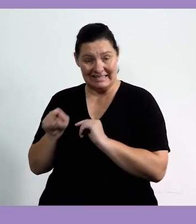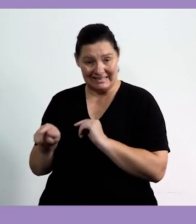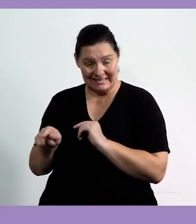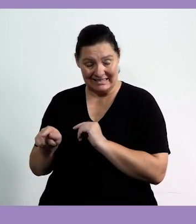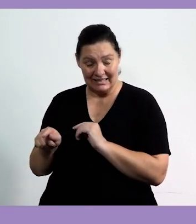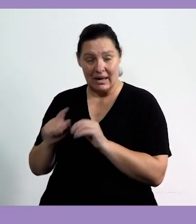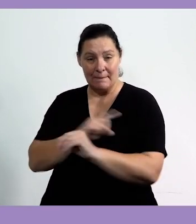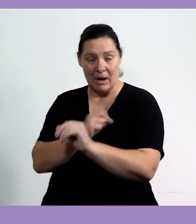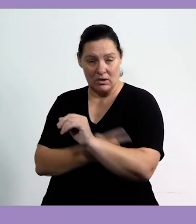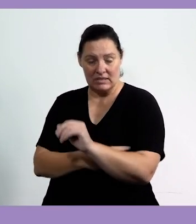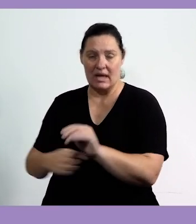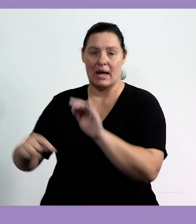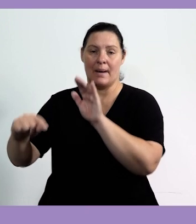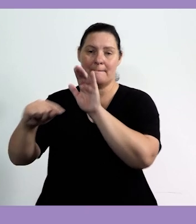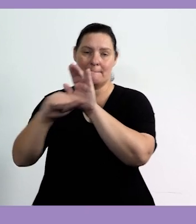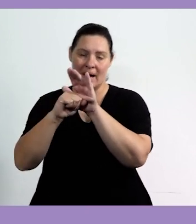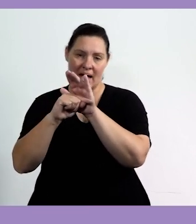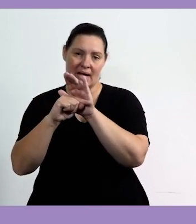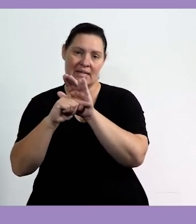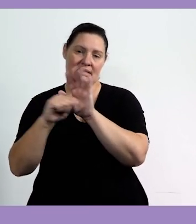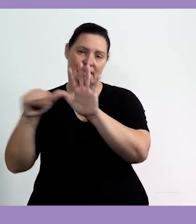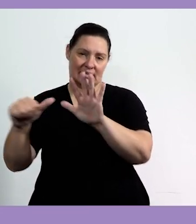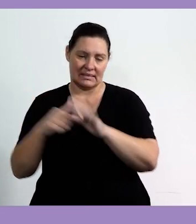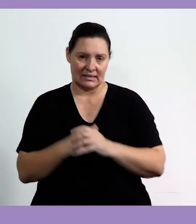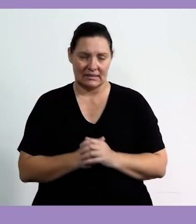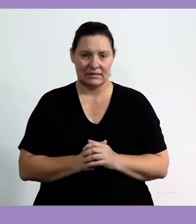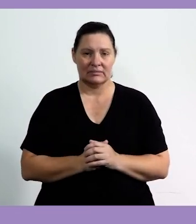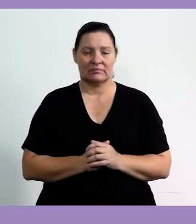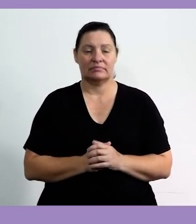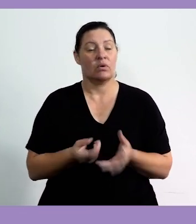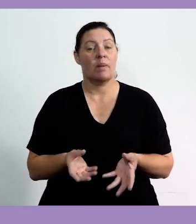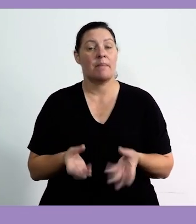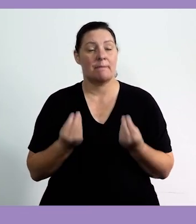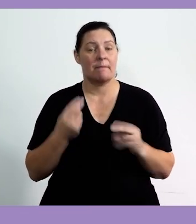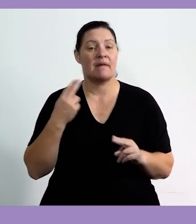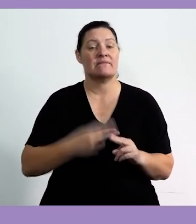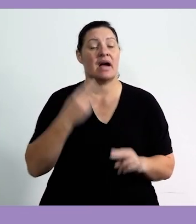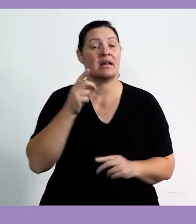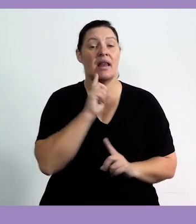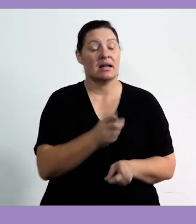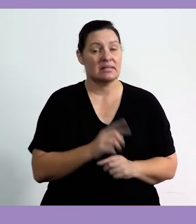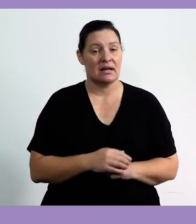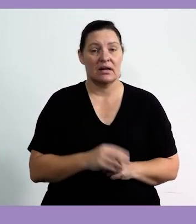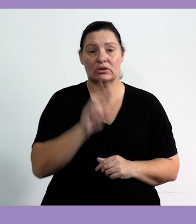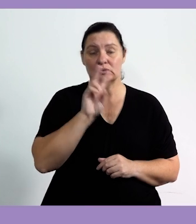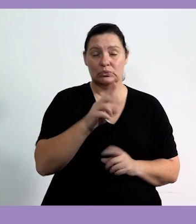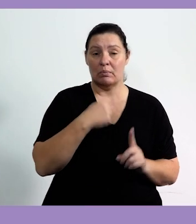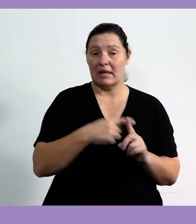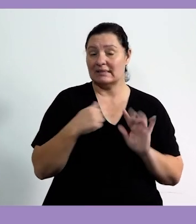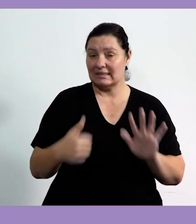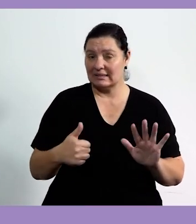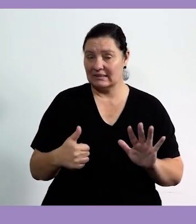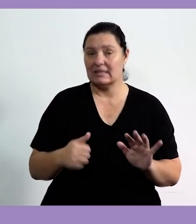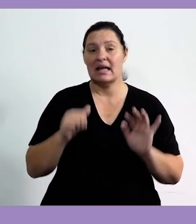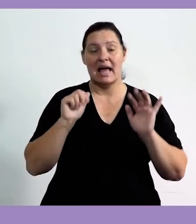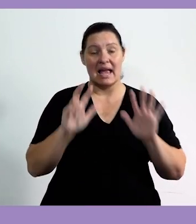by this power here, we are going to subtract our 6, which is going to give us a final answer of what is 2 plus